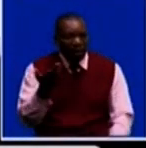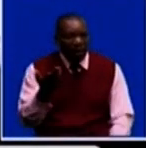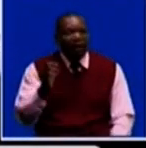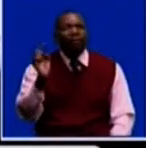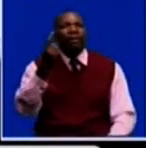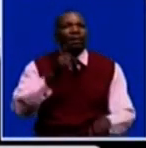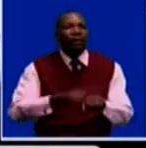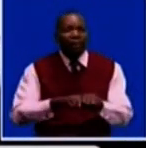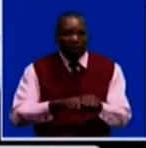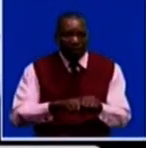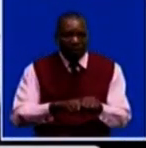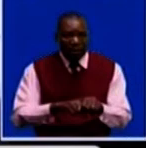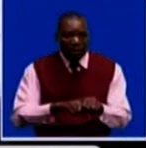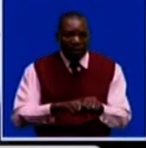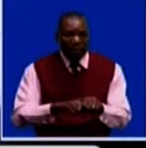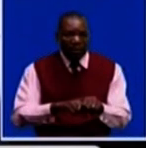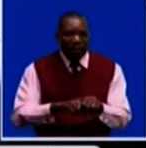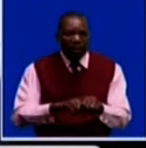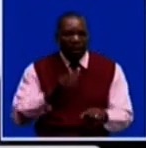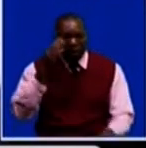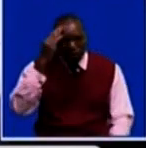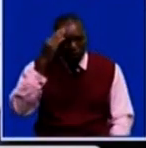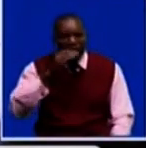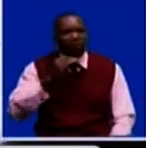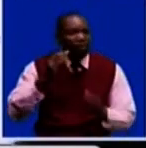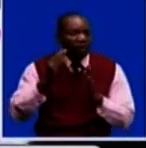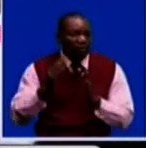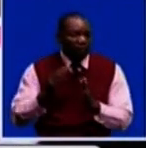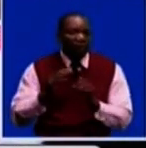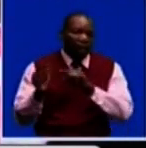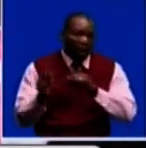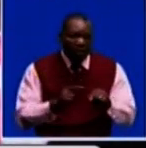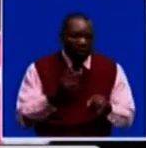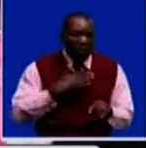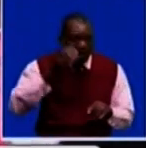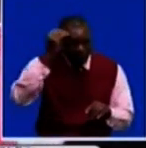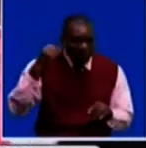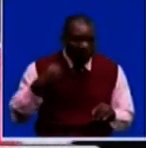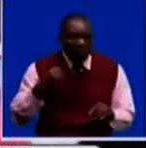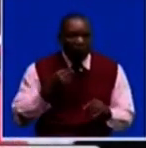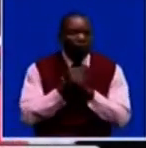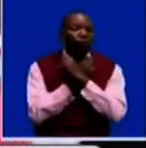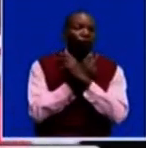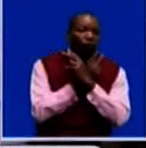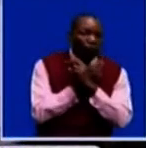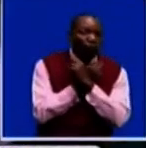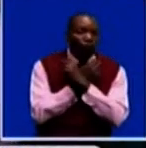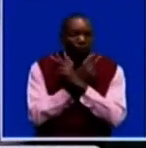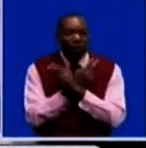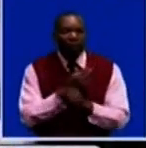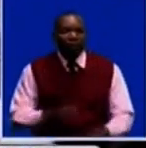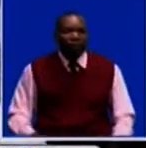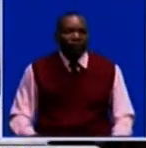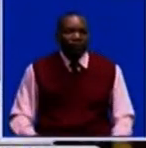are, I'm smiling because I know the farmers here, they come to my office to complain, and I've had little complaints. We